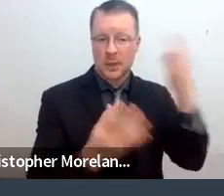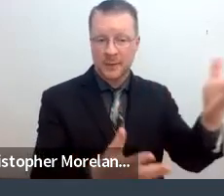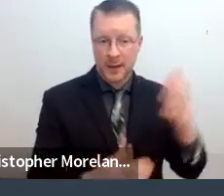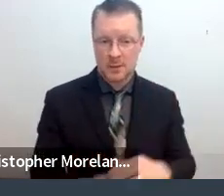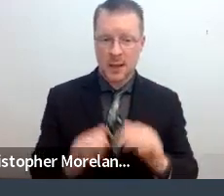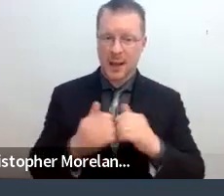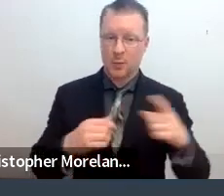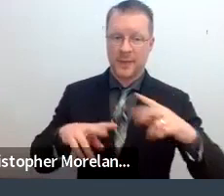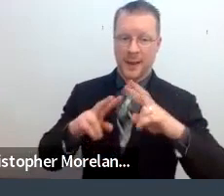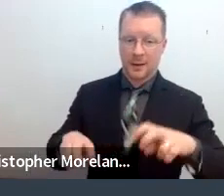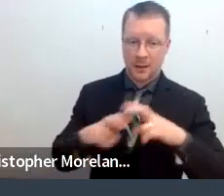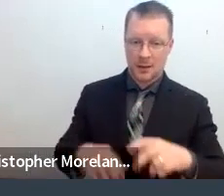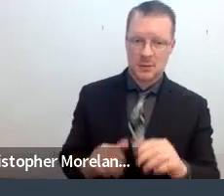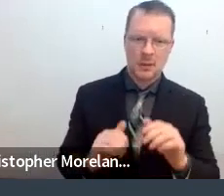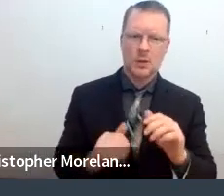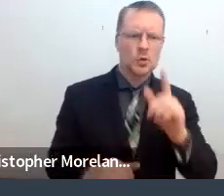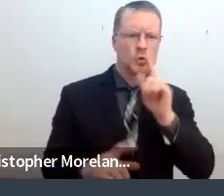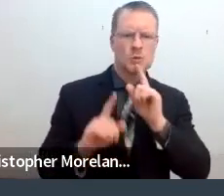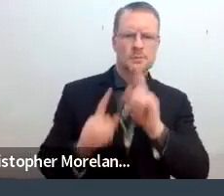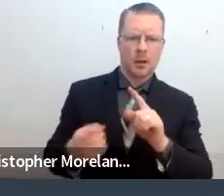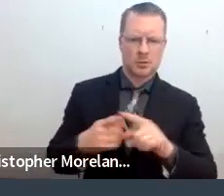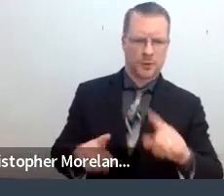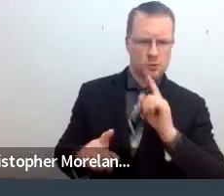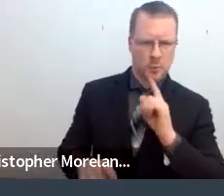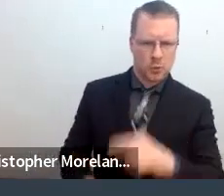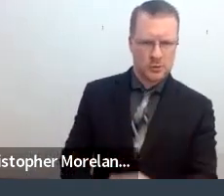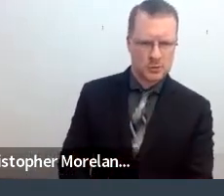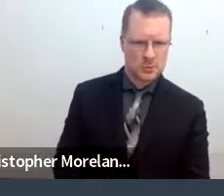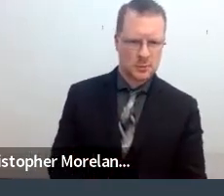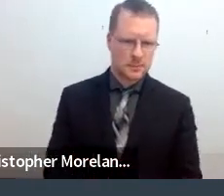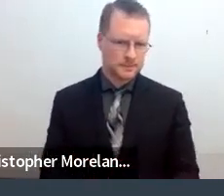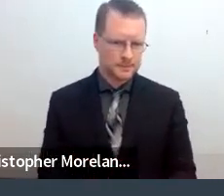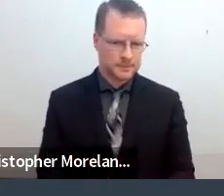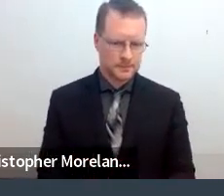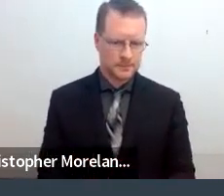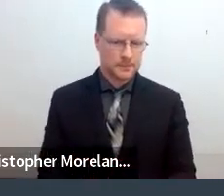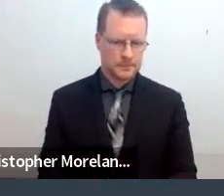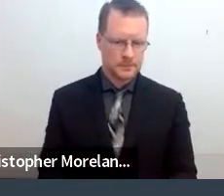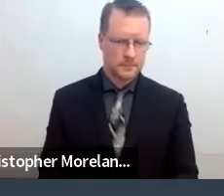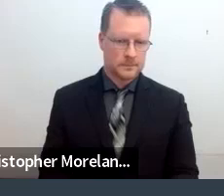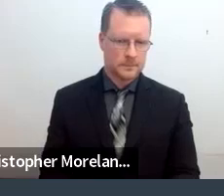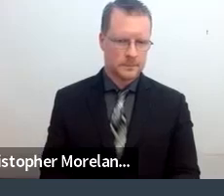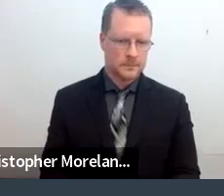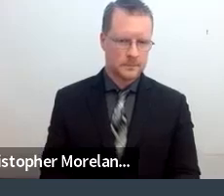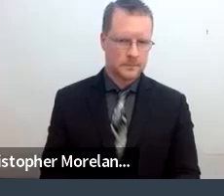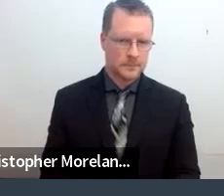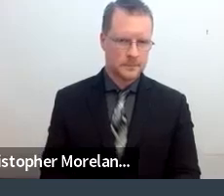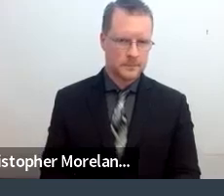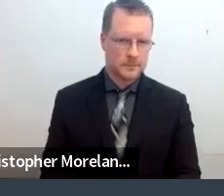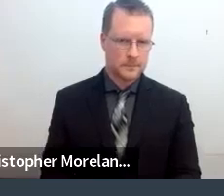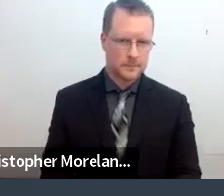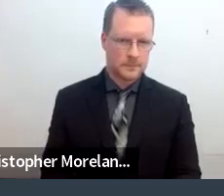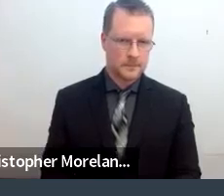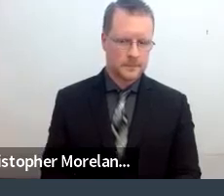how those reporting systems are used, how people disclose that information, how